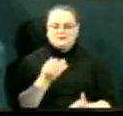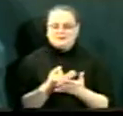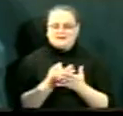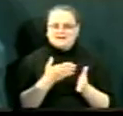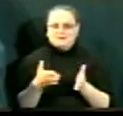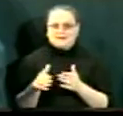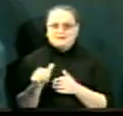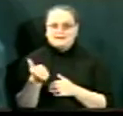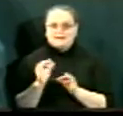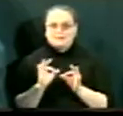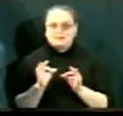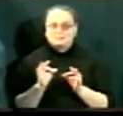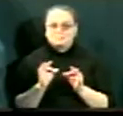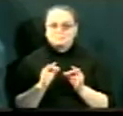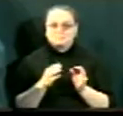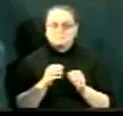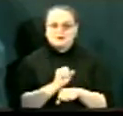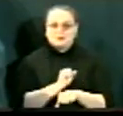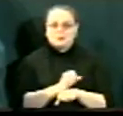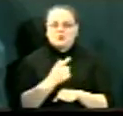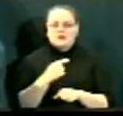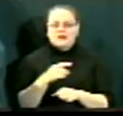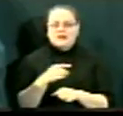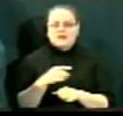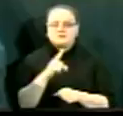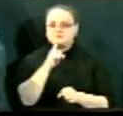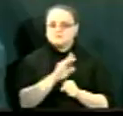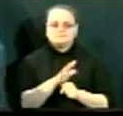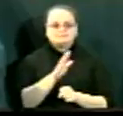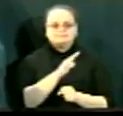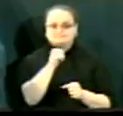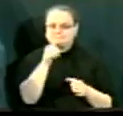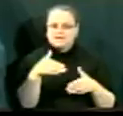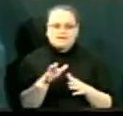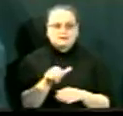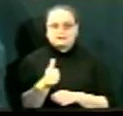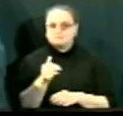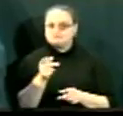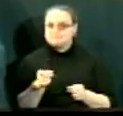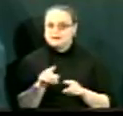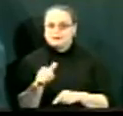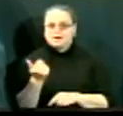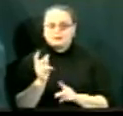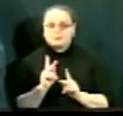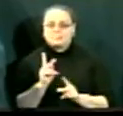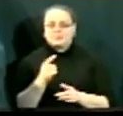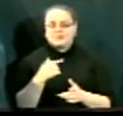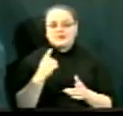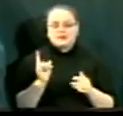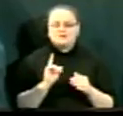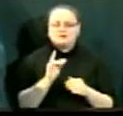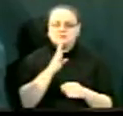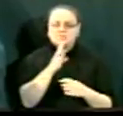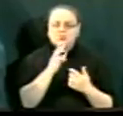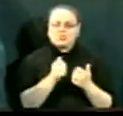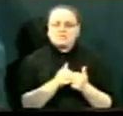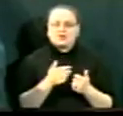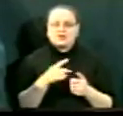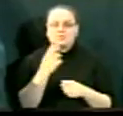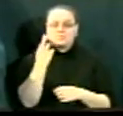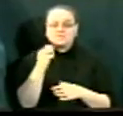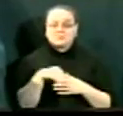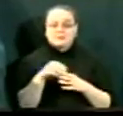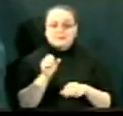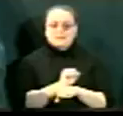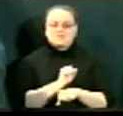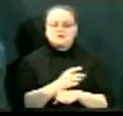family, and I've vowed to not let that happen to anybody that I come across. And the reason that I'm in this career is so